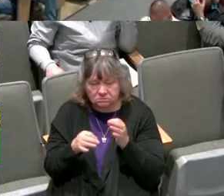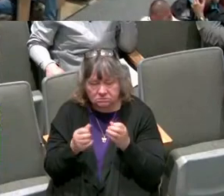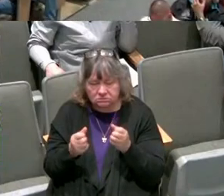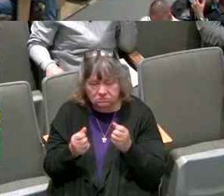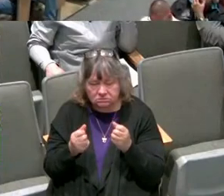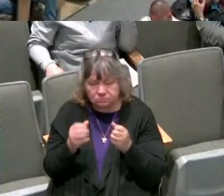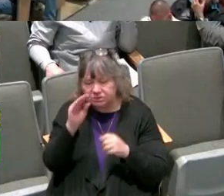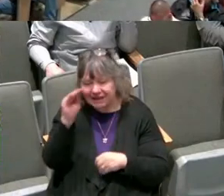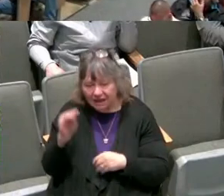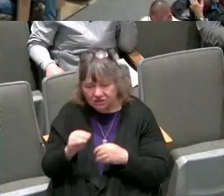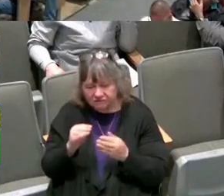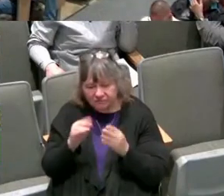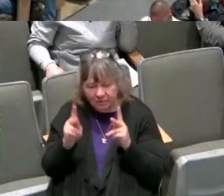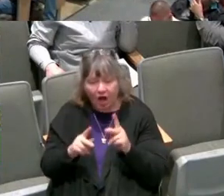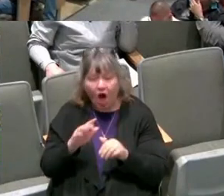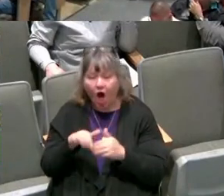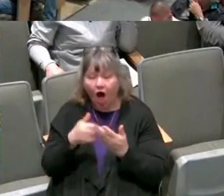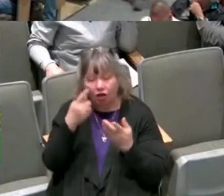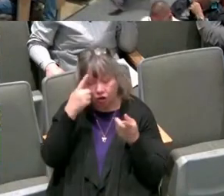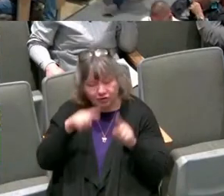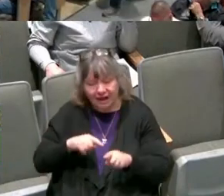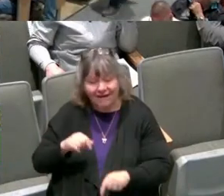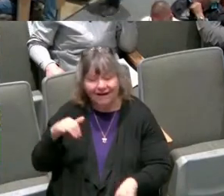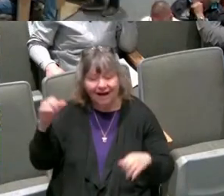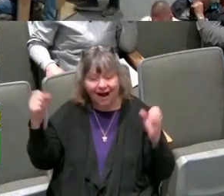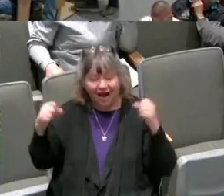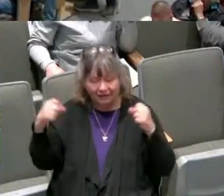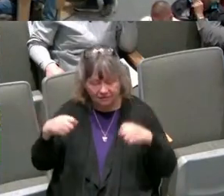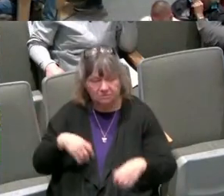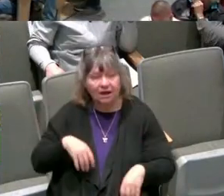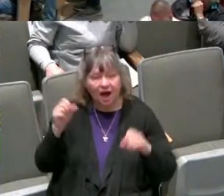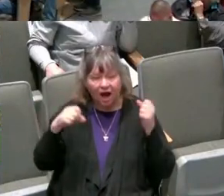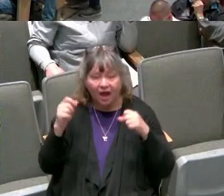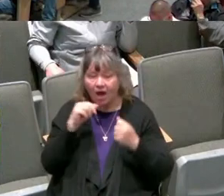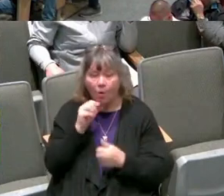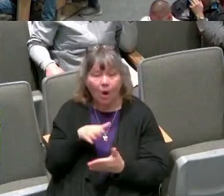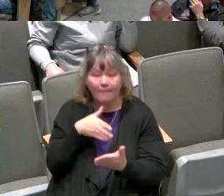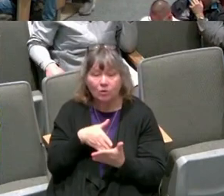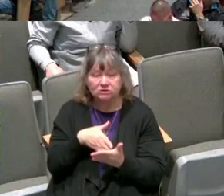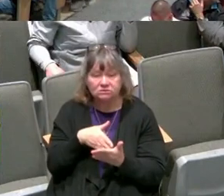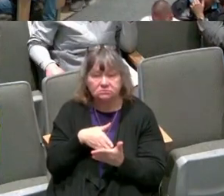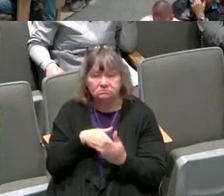all in favor please say aye all opposed